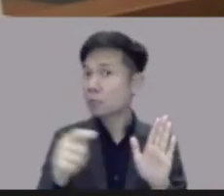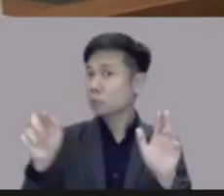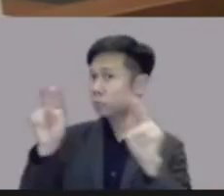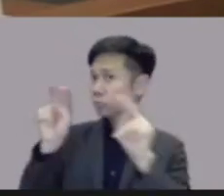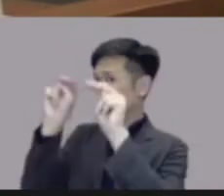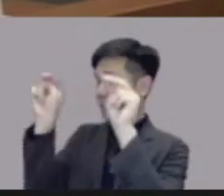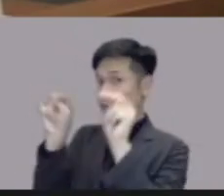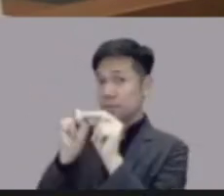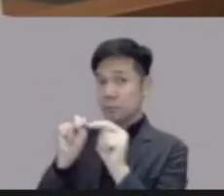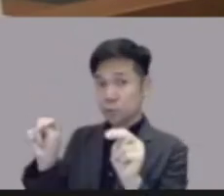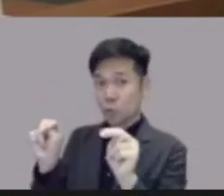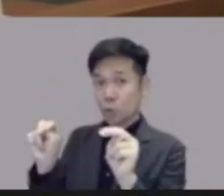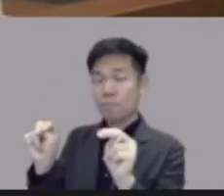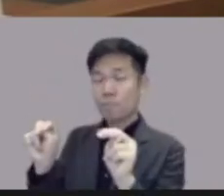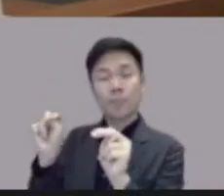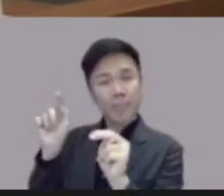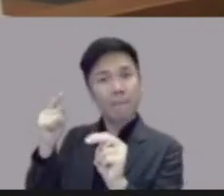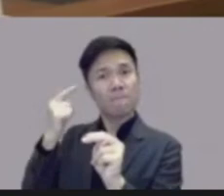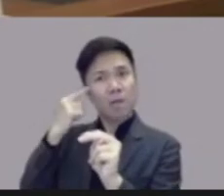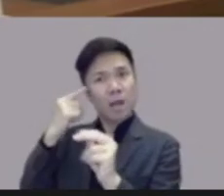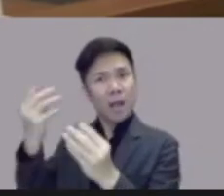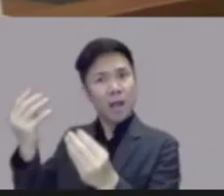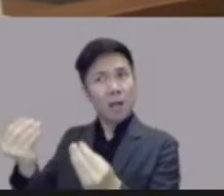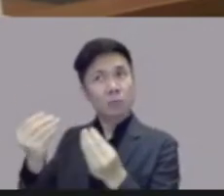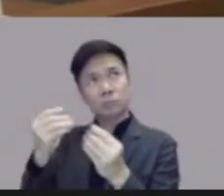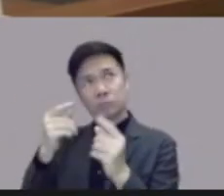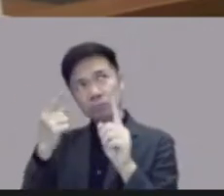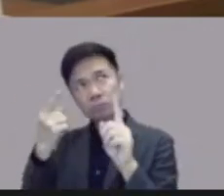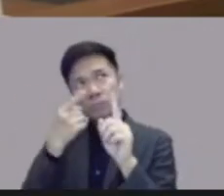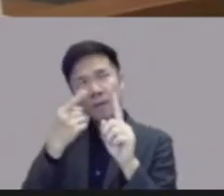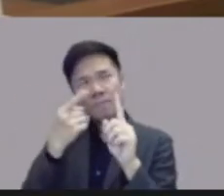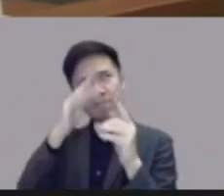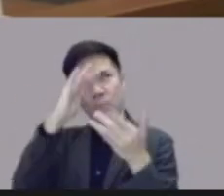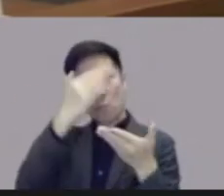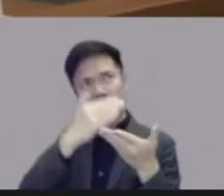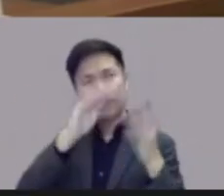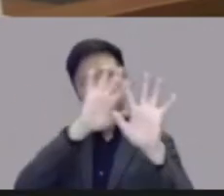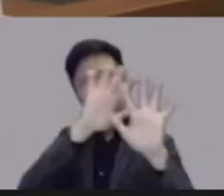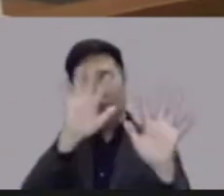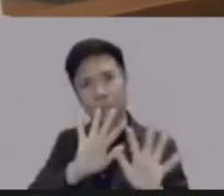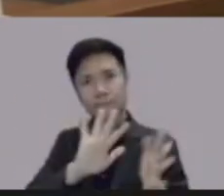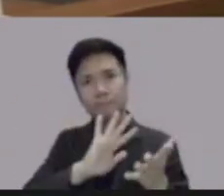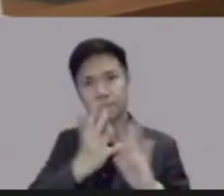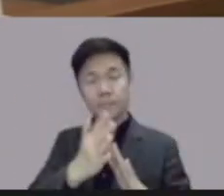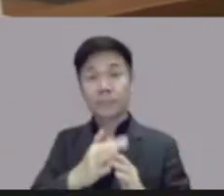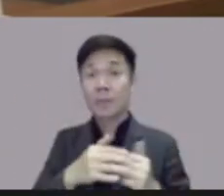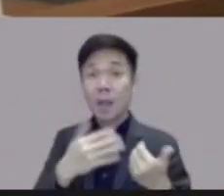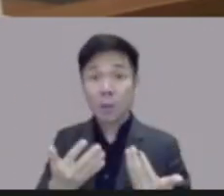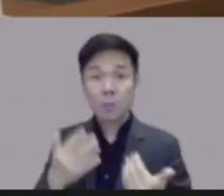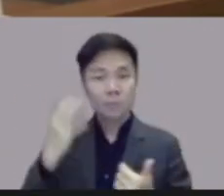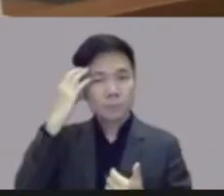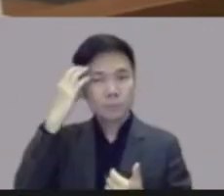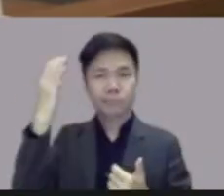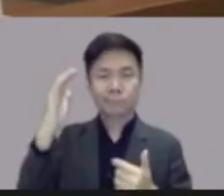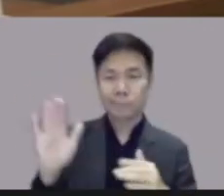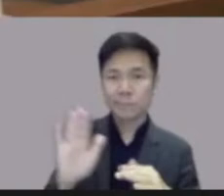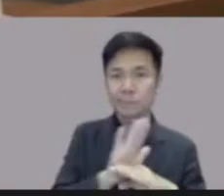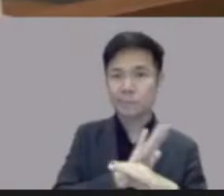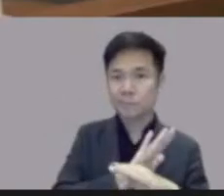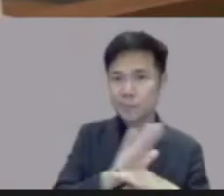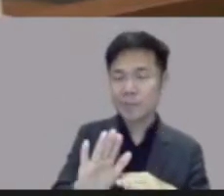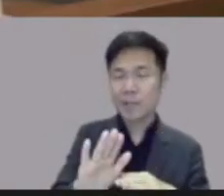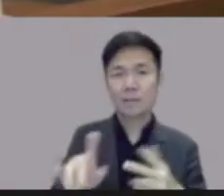the climate challenge based on the multilateralism and solidarity and Joint